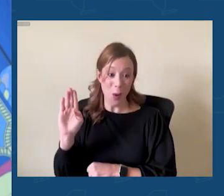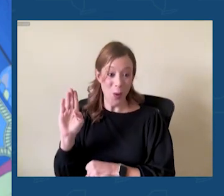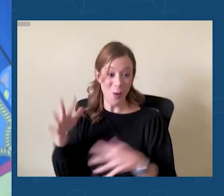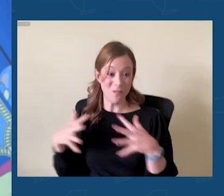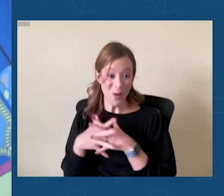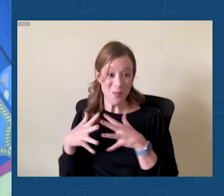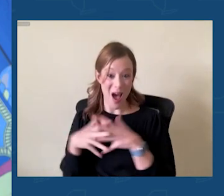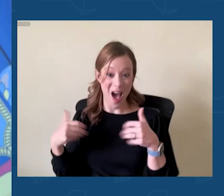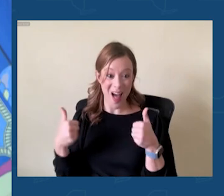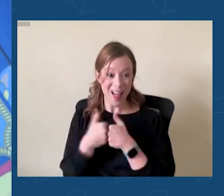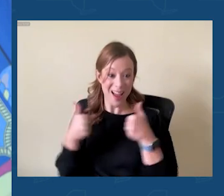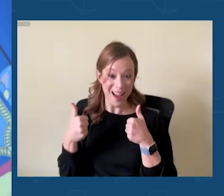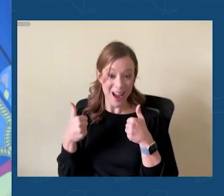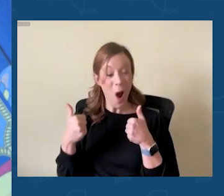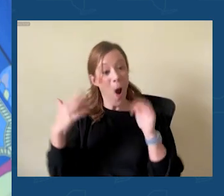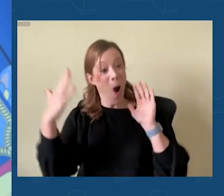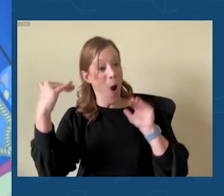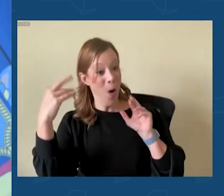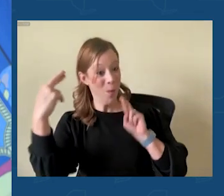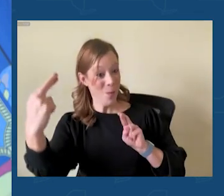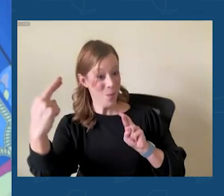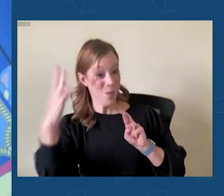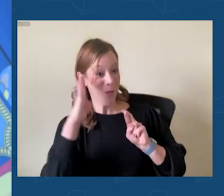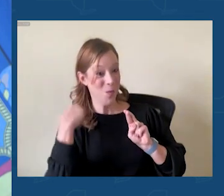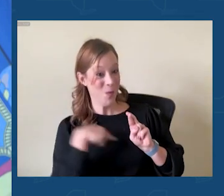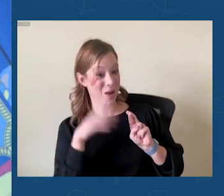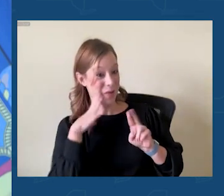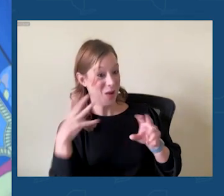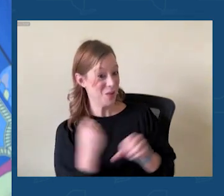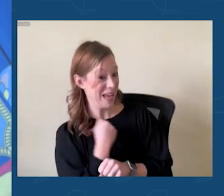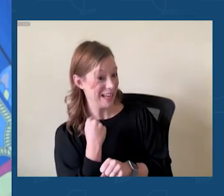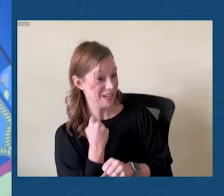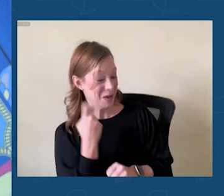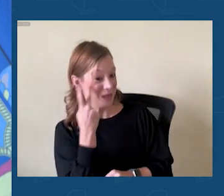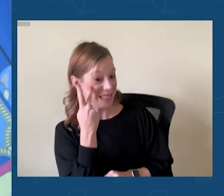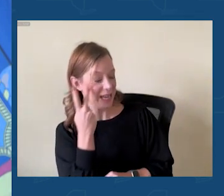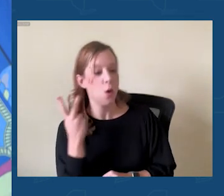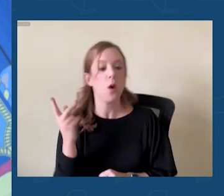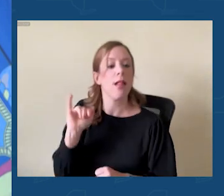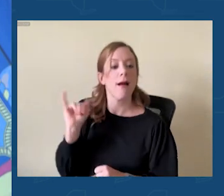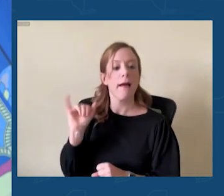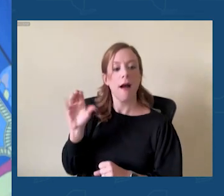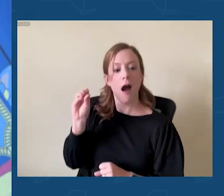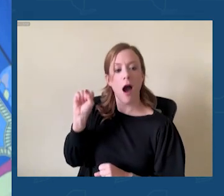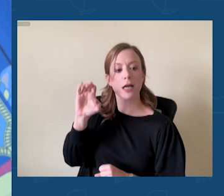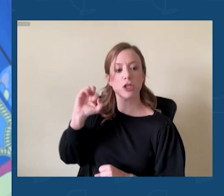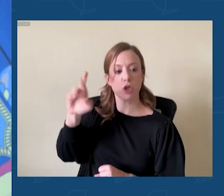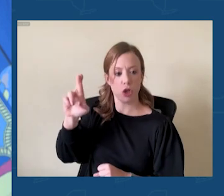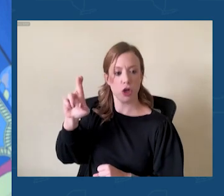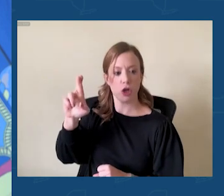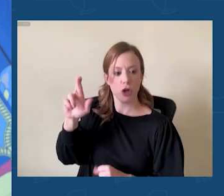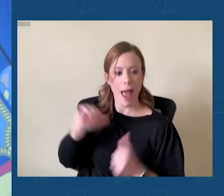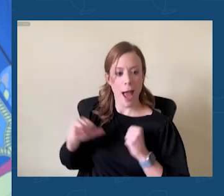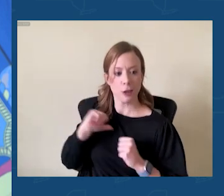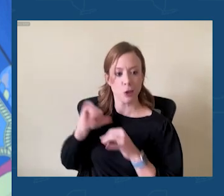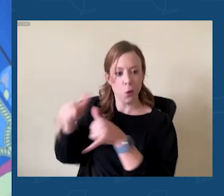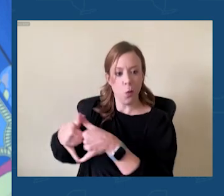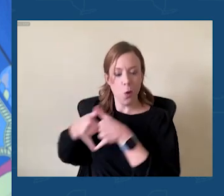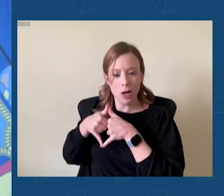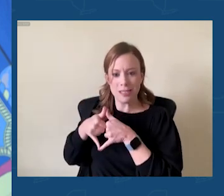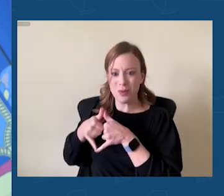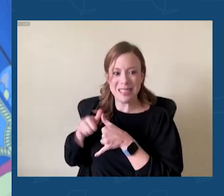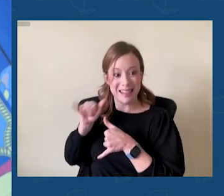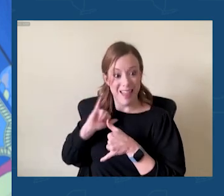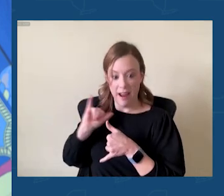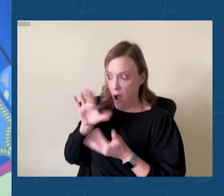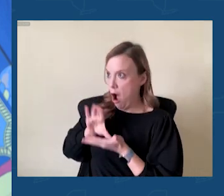This could be the year. This could be the year. Or the Academy Awards, right? I mean, there's all this energy and excitement, but you know, I love what